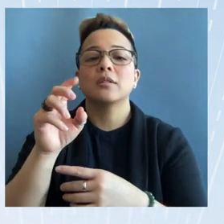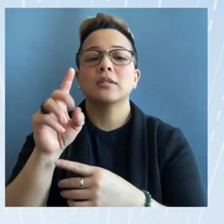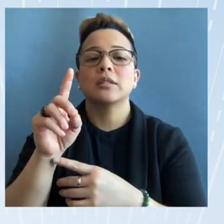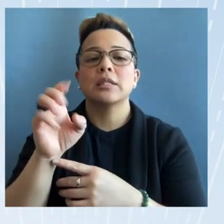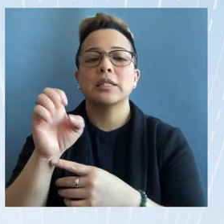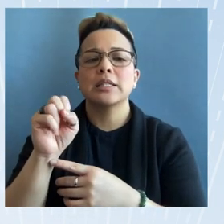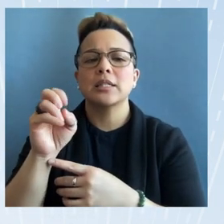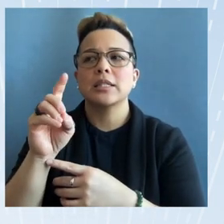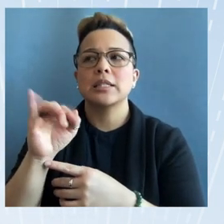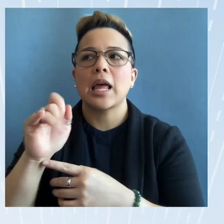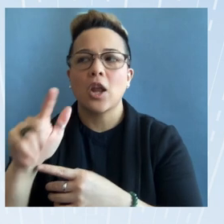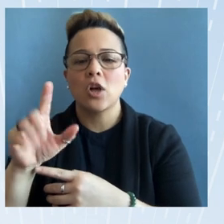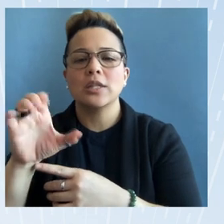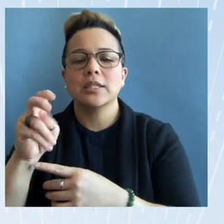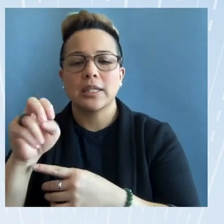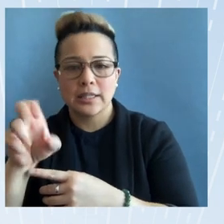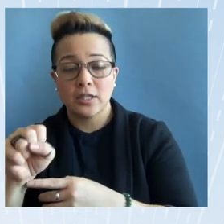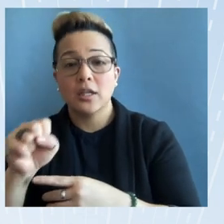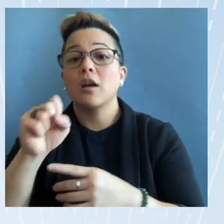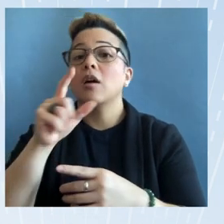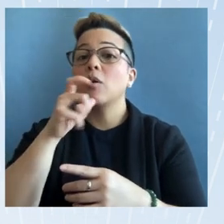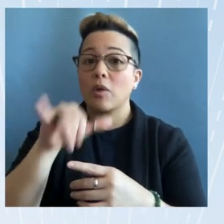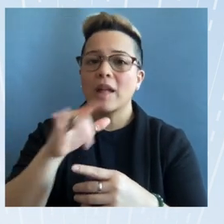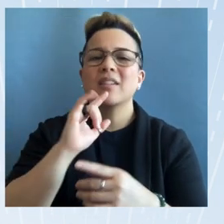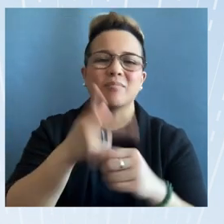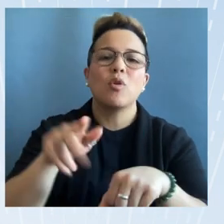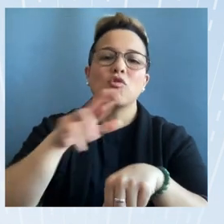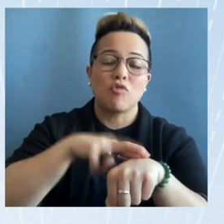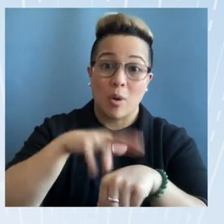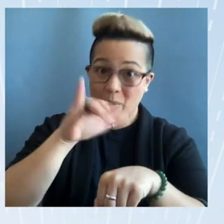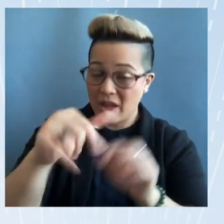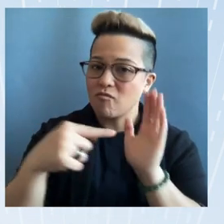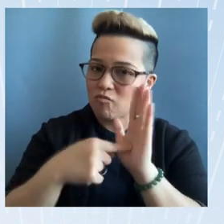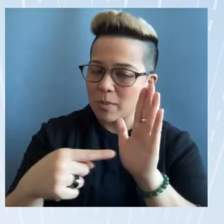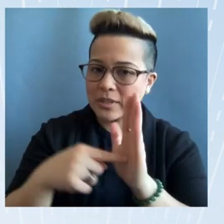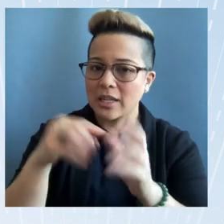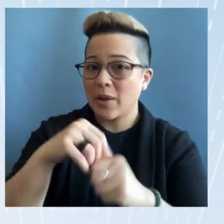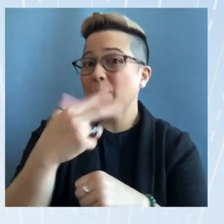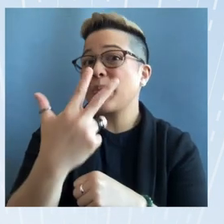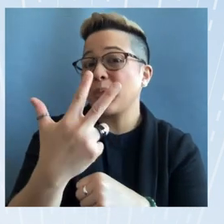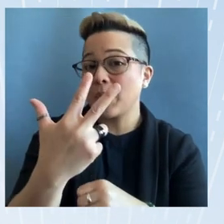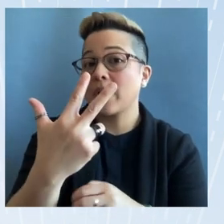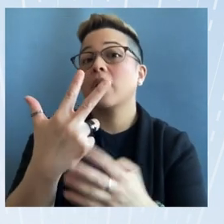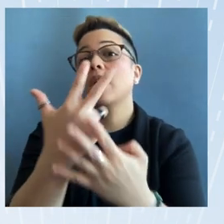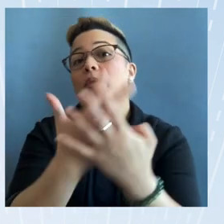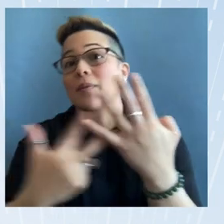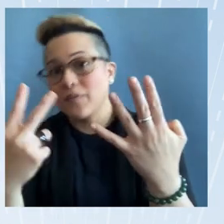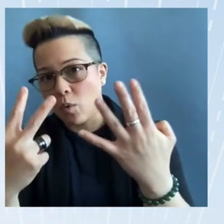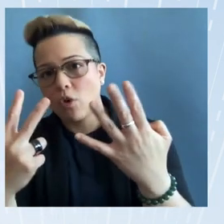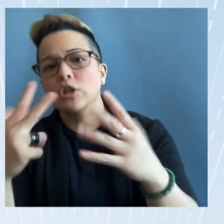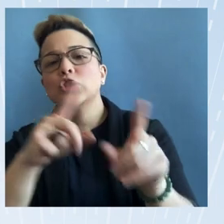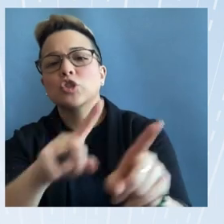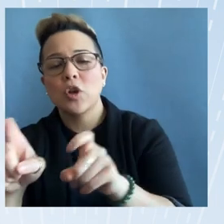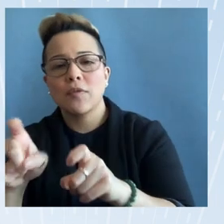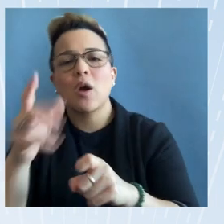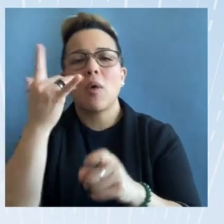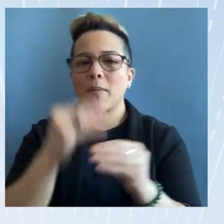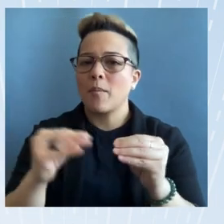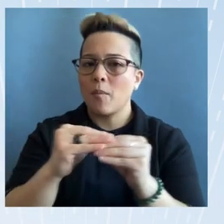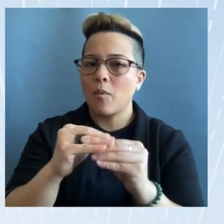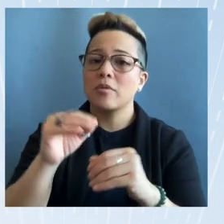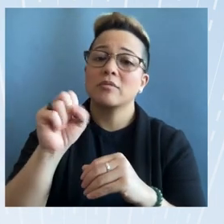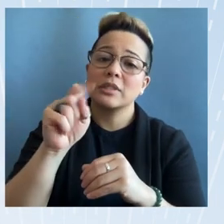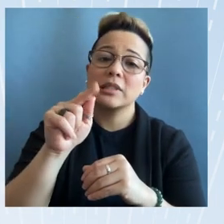The exception to this is Puerto Rico, which is represented in three of the four surveys due to the more state-like